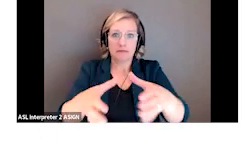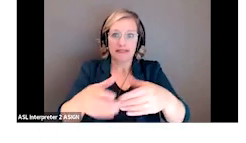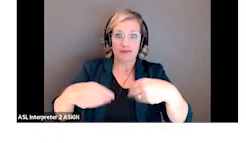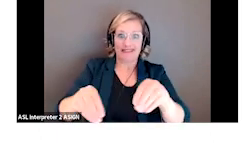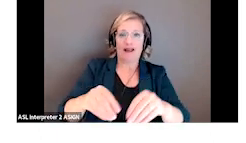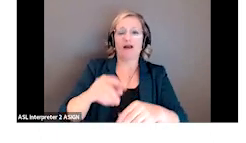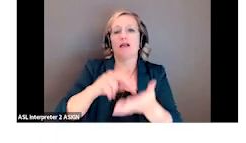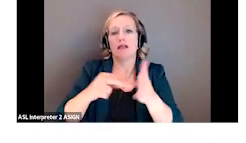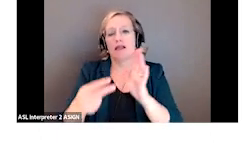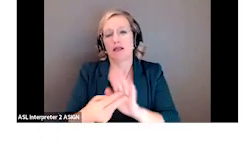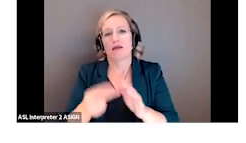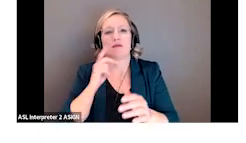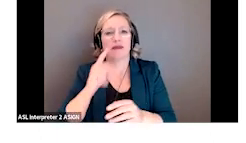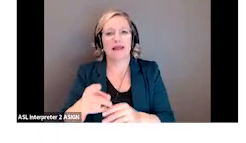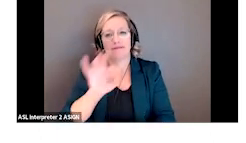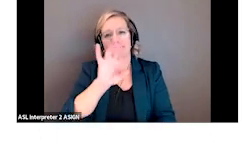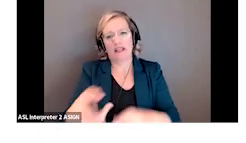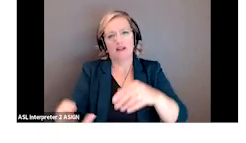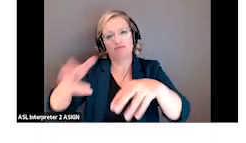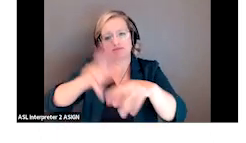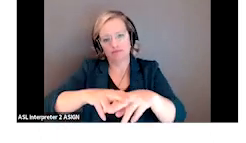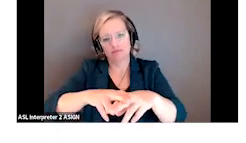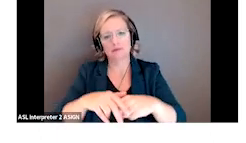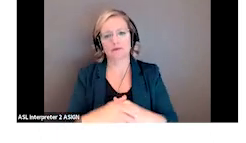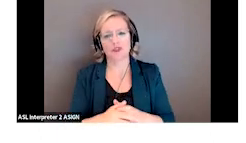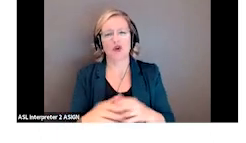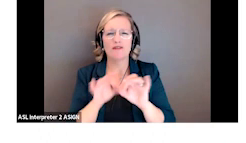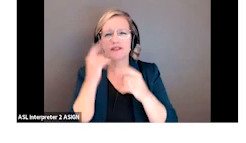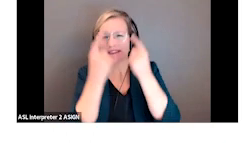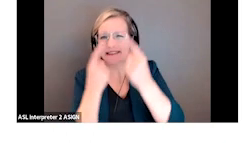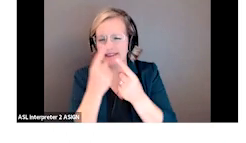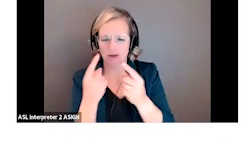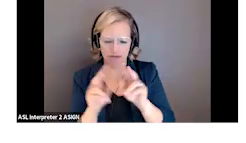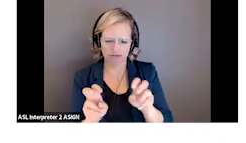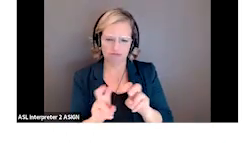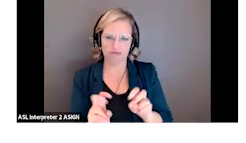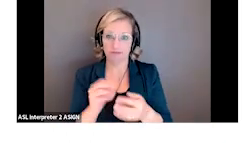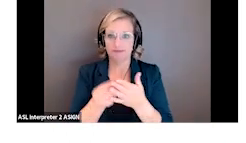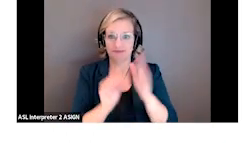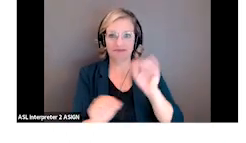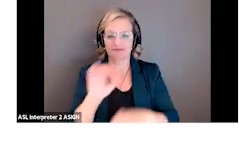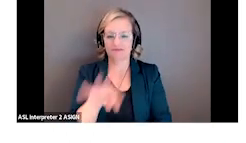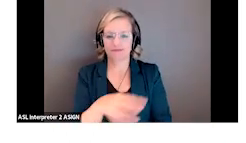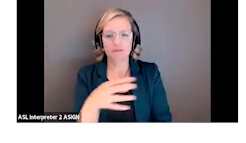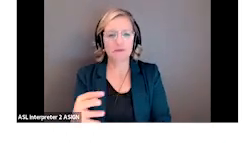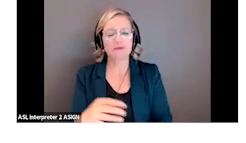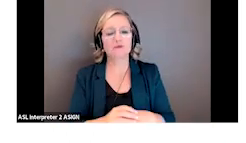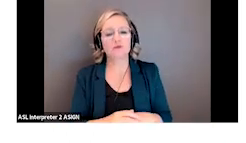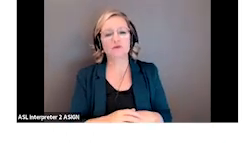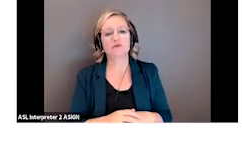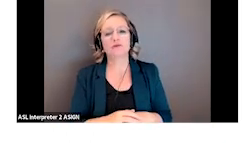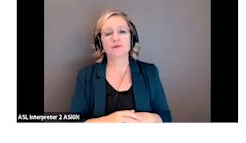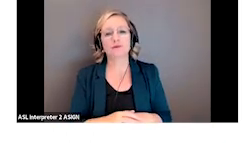analysis. Okay. And then the other one is that Amazon has this constant